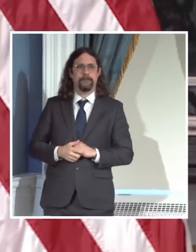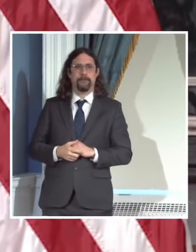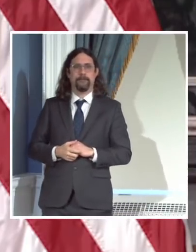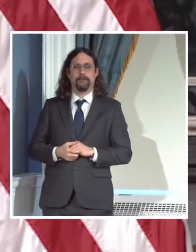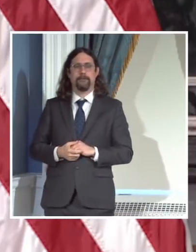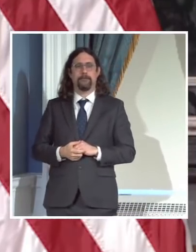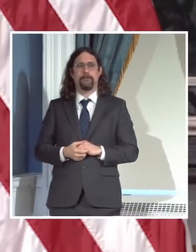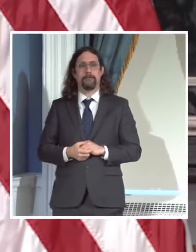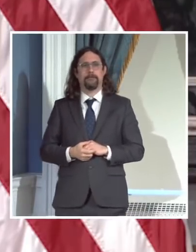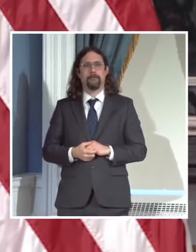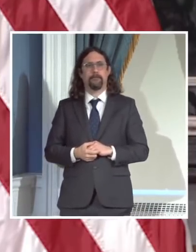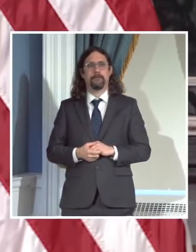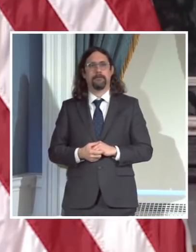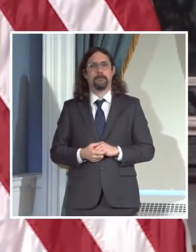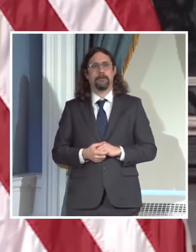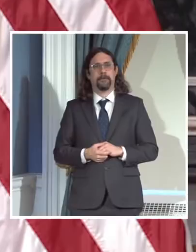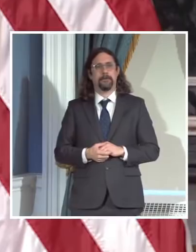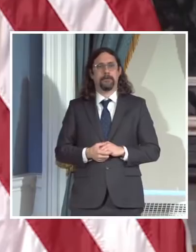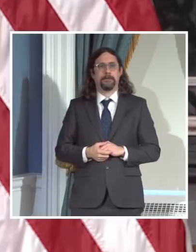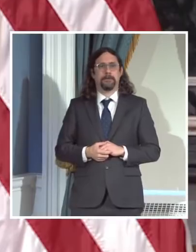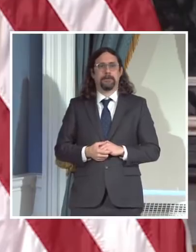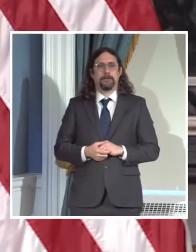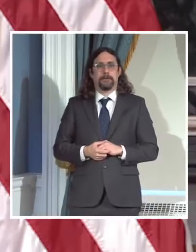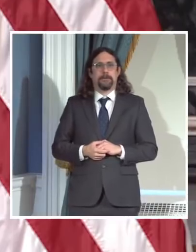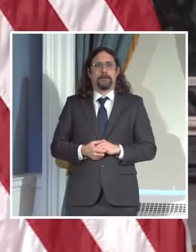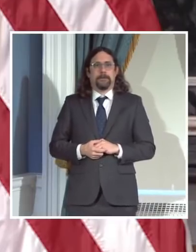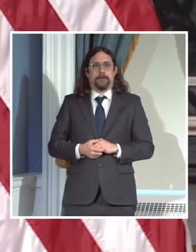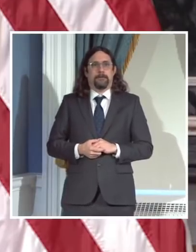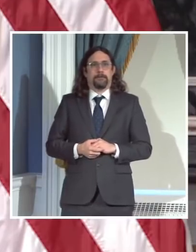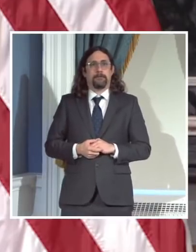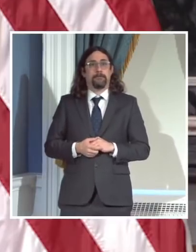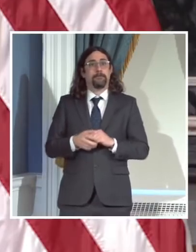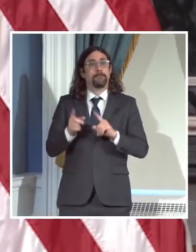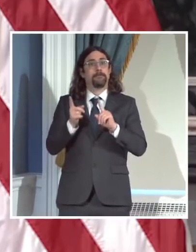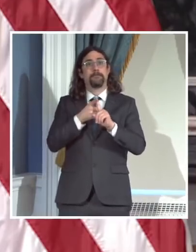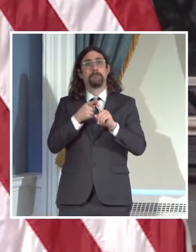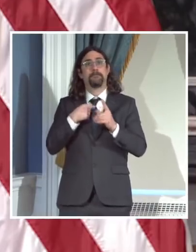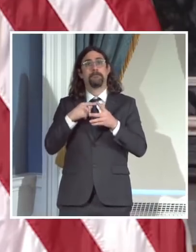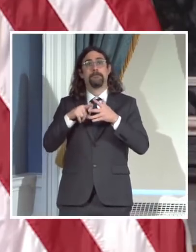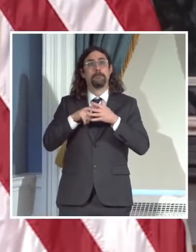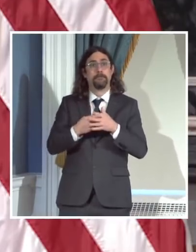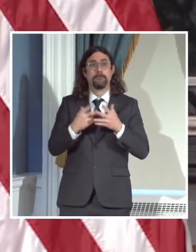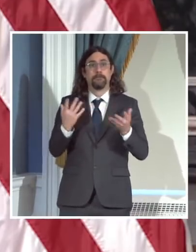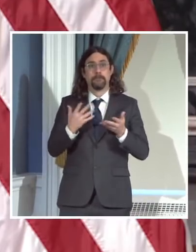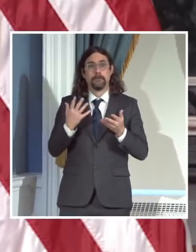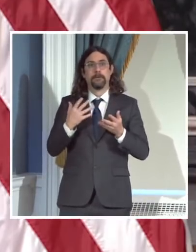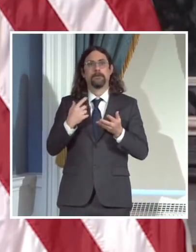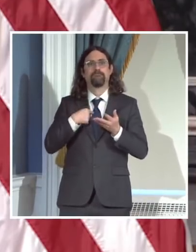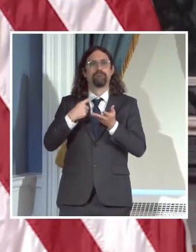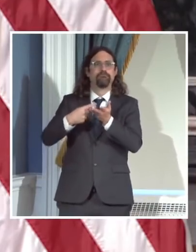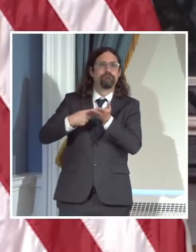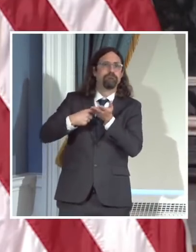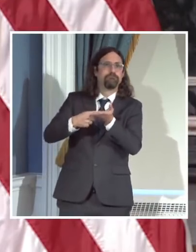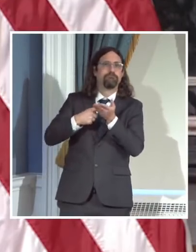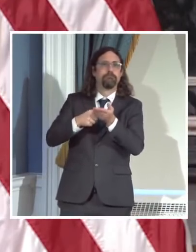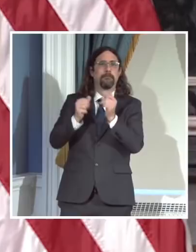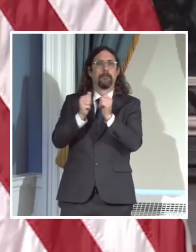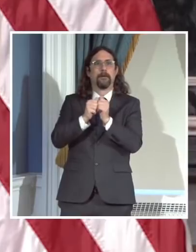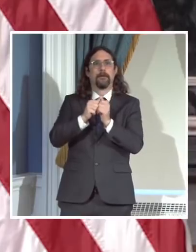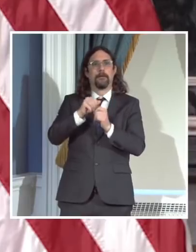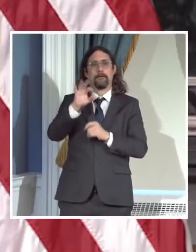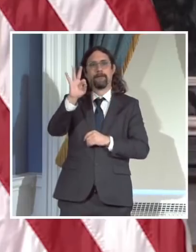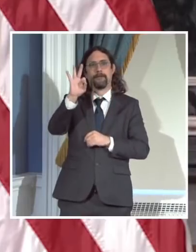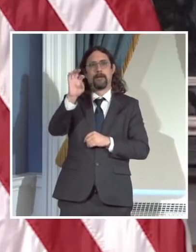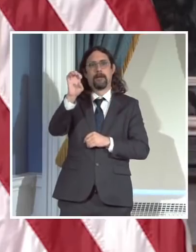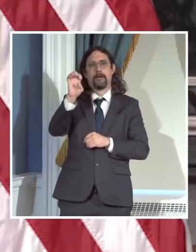earlier today with the administrator for FEMA, Pete Gaynor. This is a man who